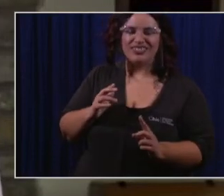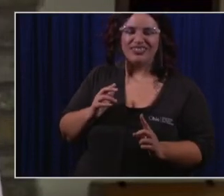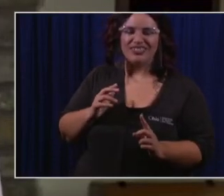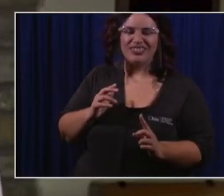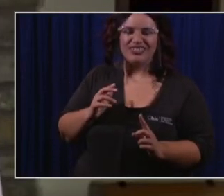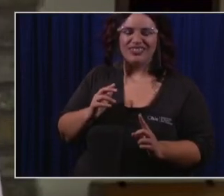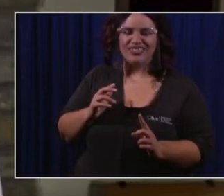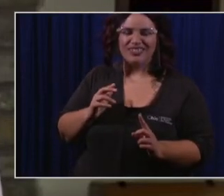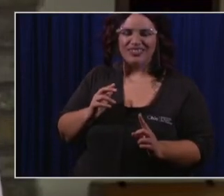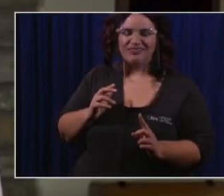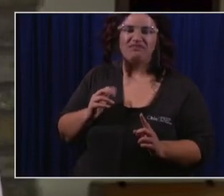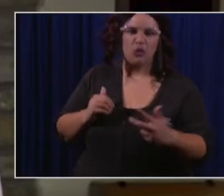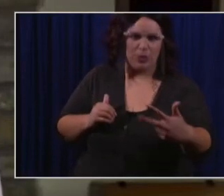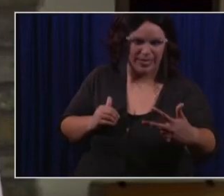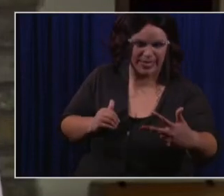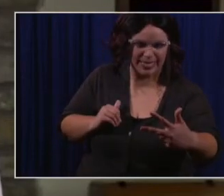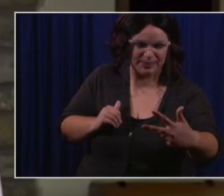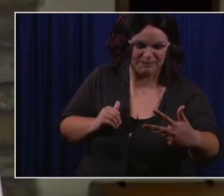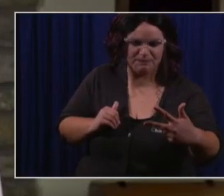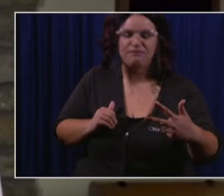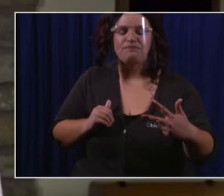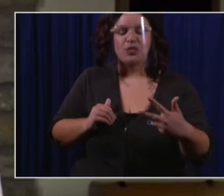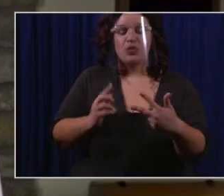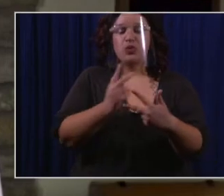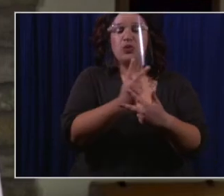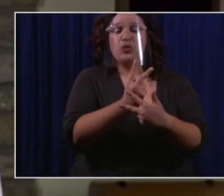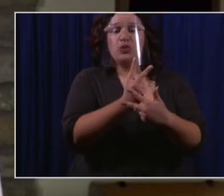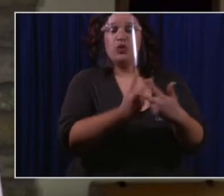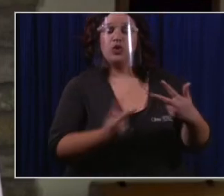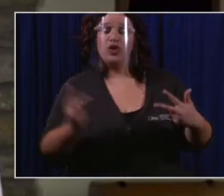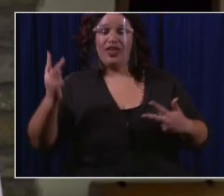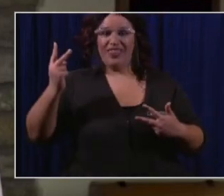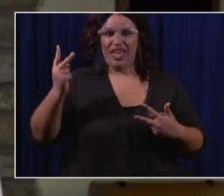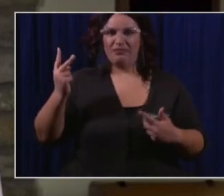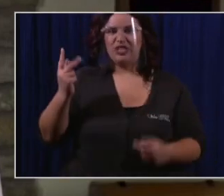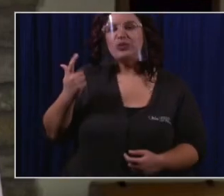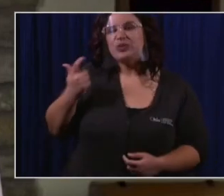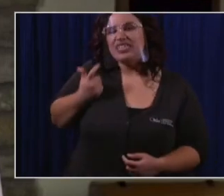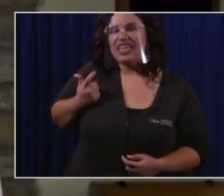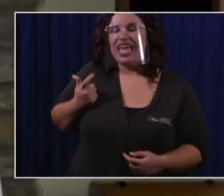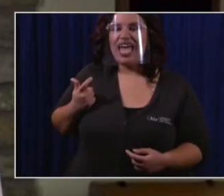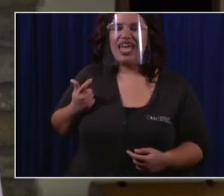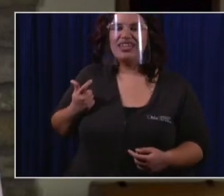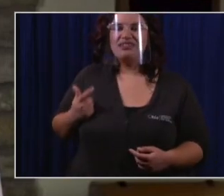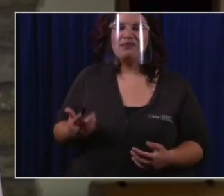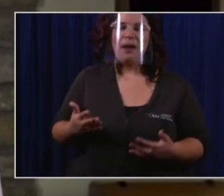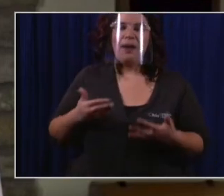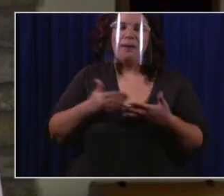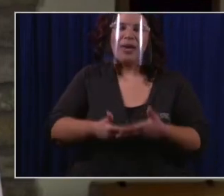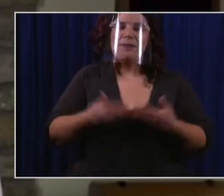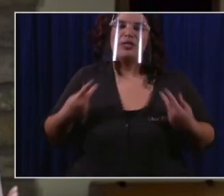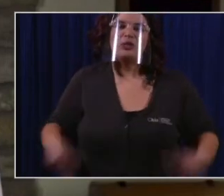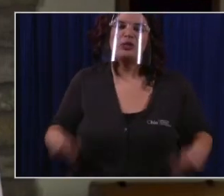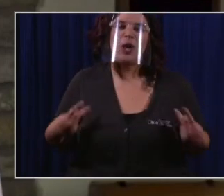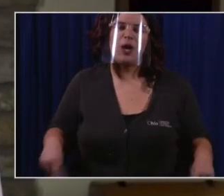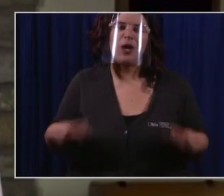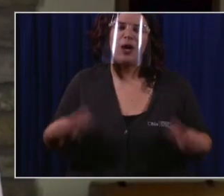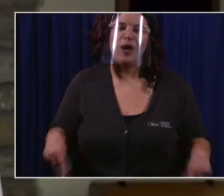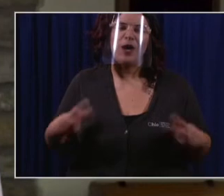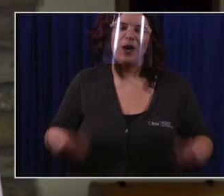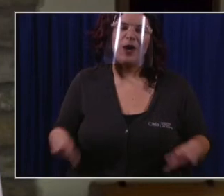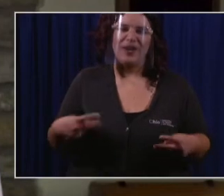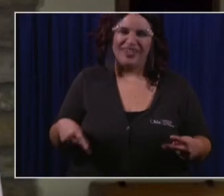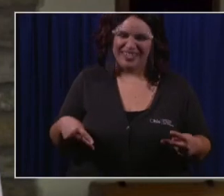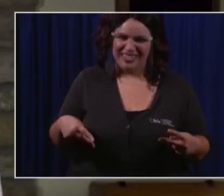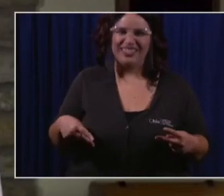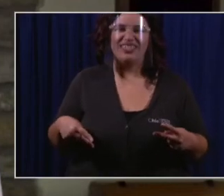we have three daughters, and two of them put on a shower for another daughter, and they did it outside. It